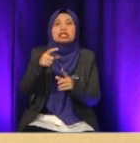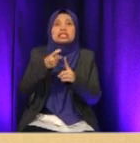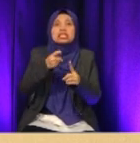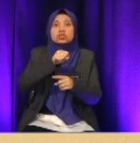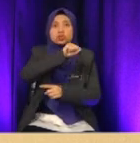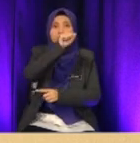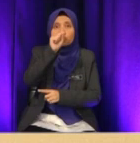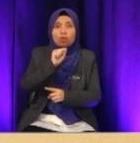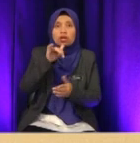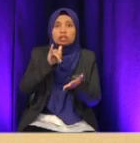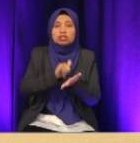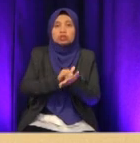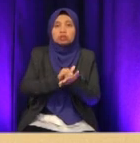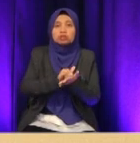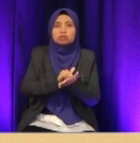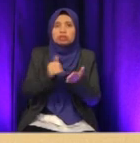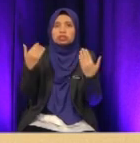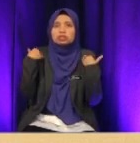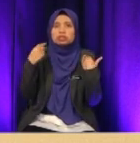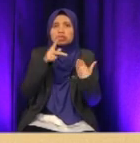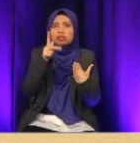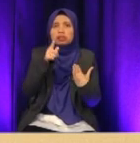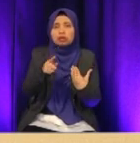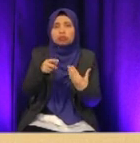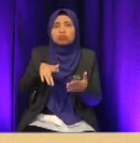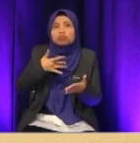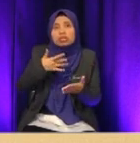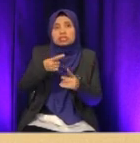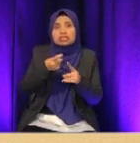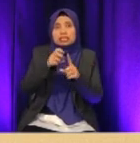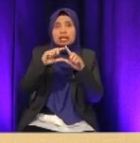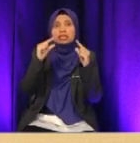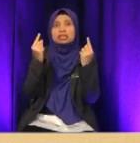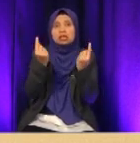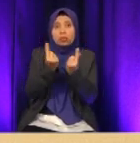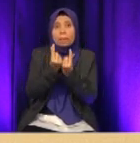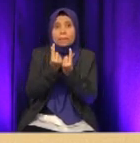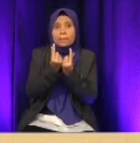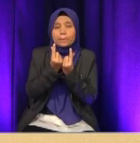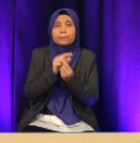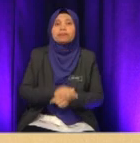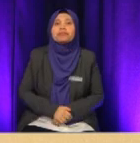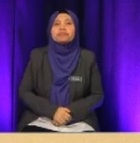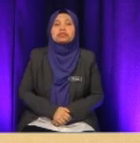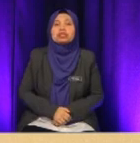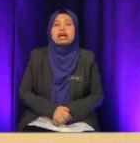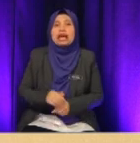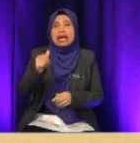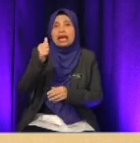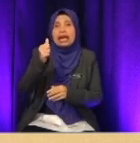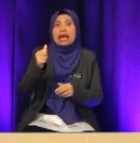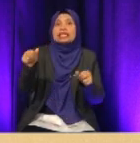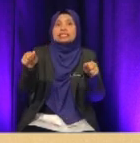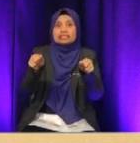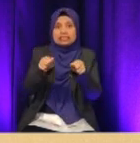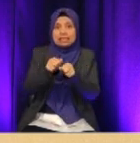what sort of things do good gym members do as a group? I will highlight or underline this one, as a group. So this is a new